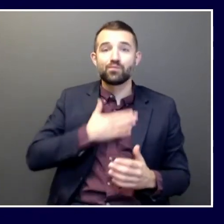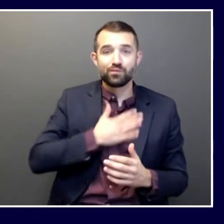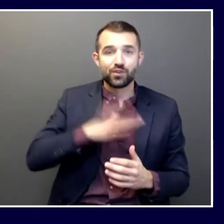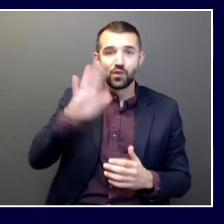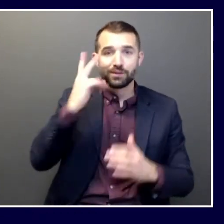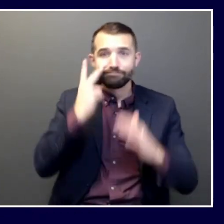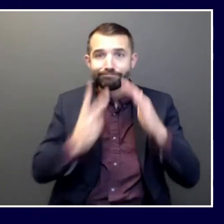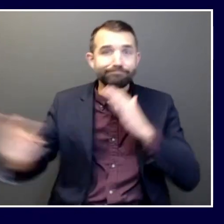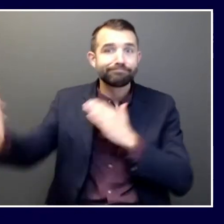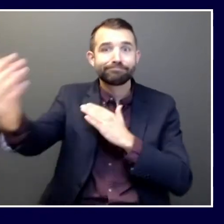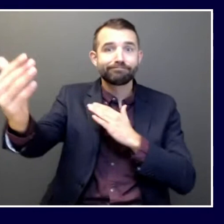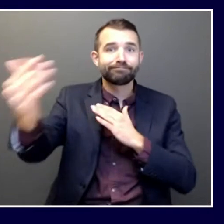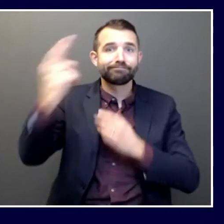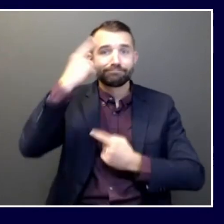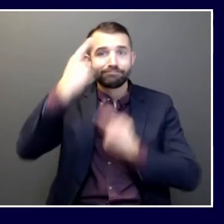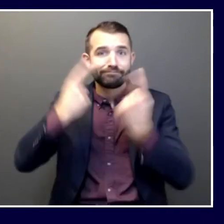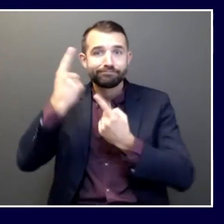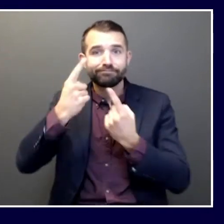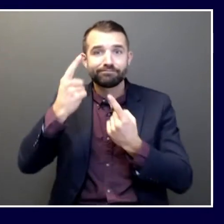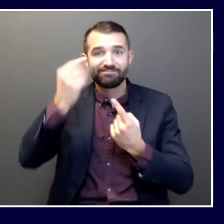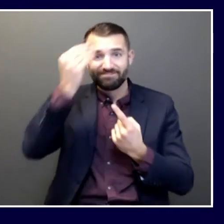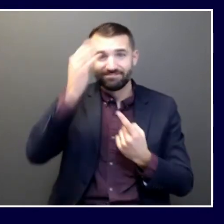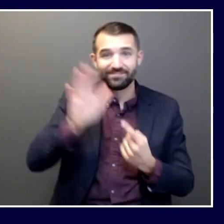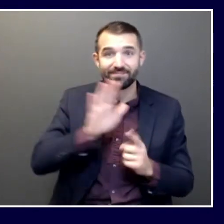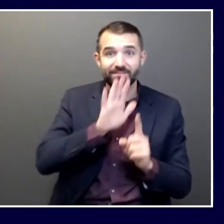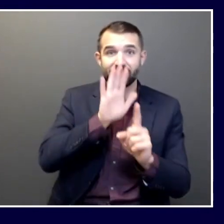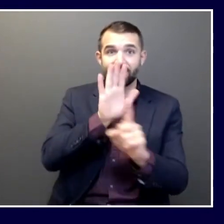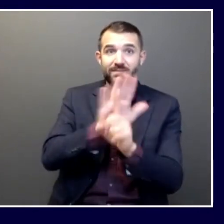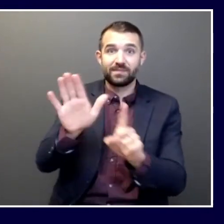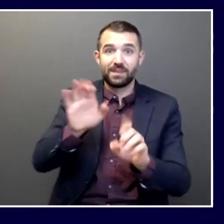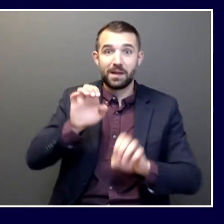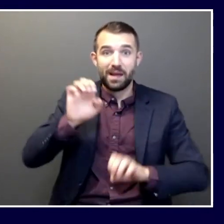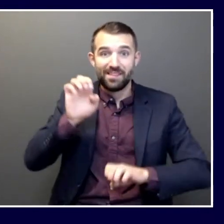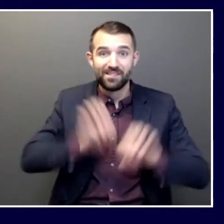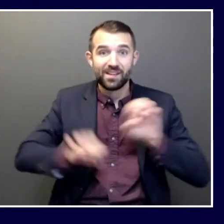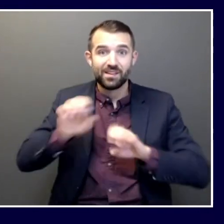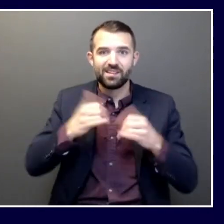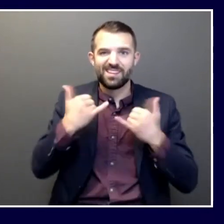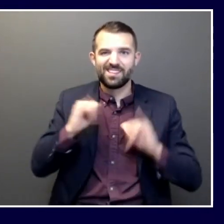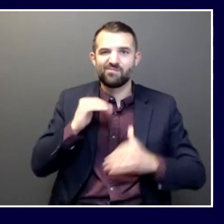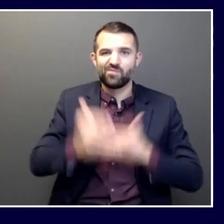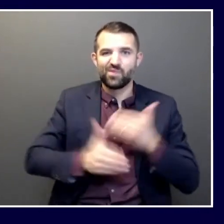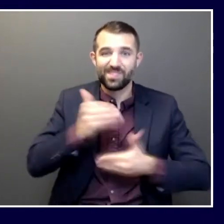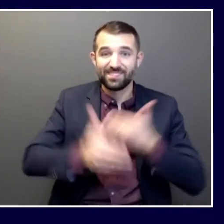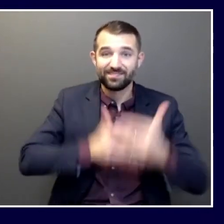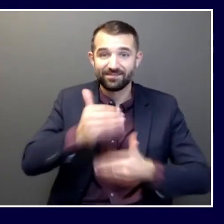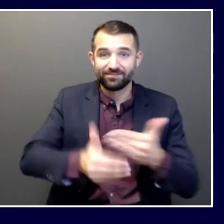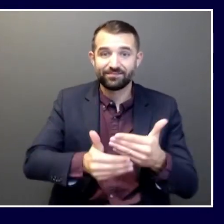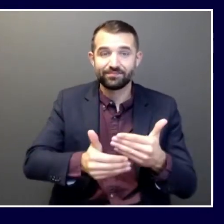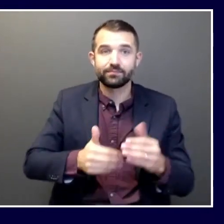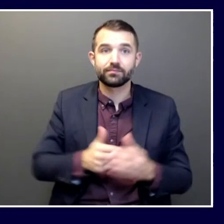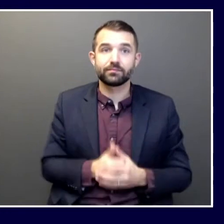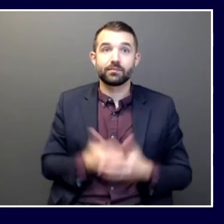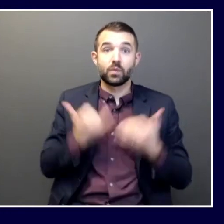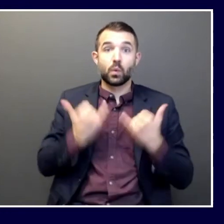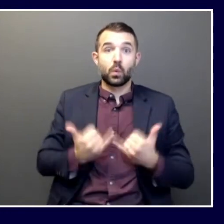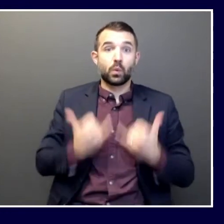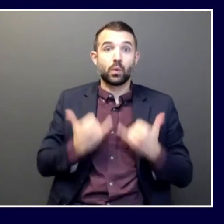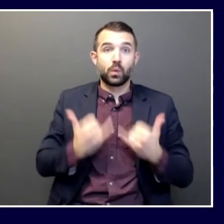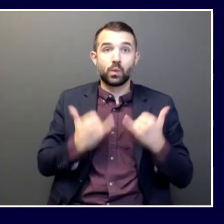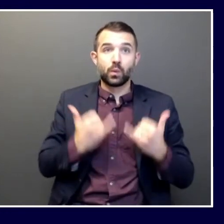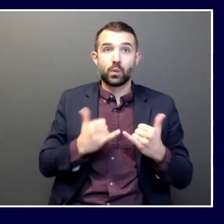still underway. That's the bottom line. So the next group of children that are being studied are those down to 6 months through the age of